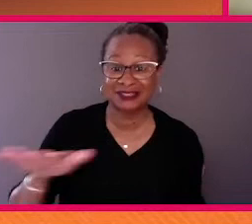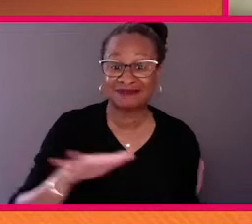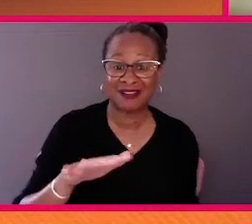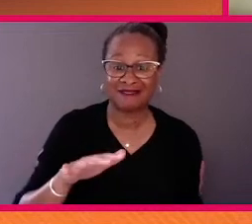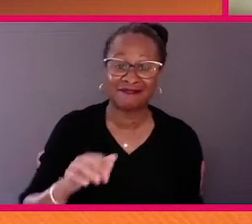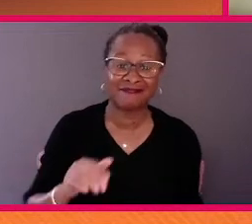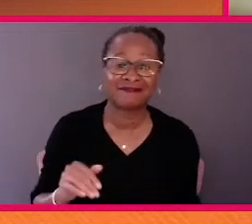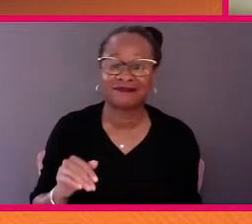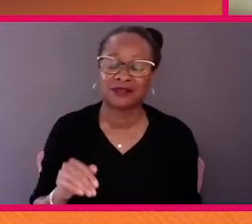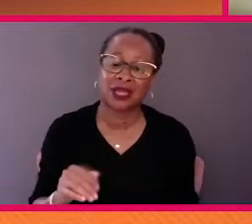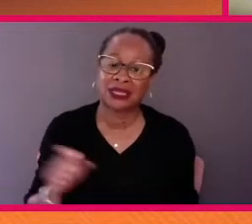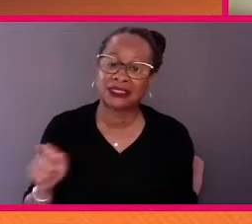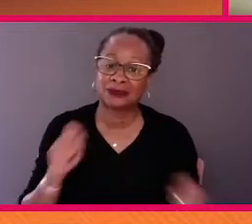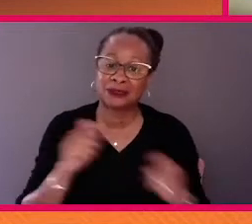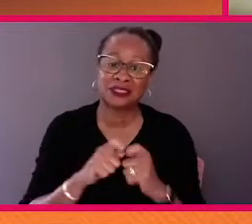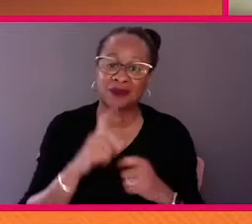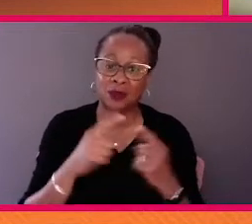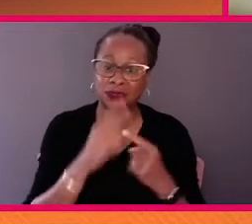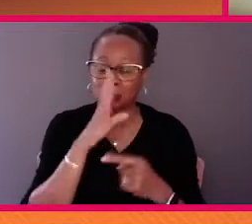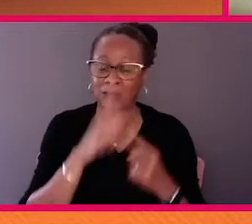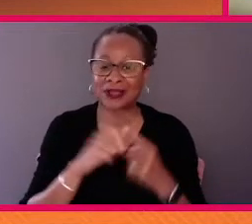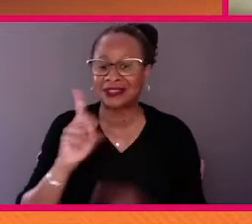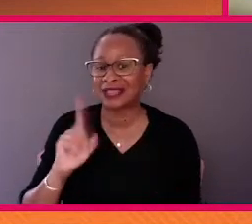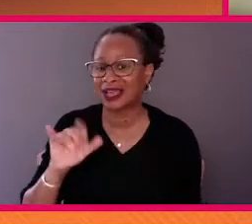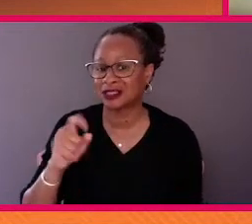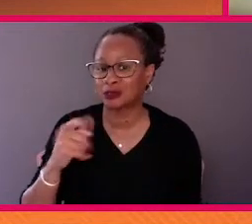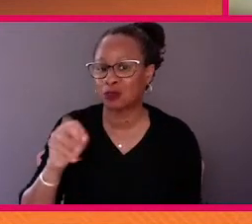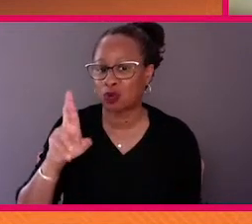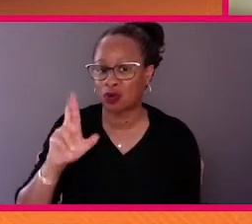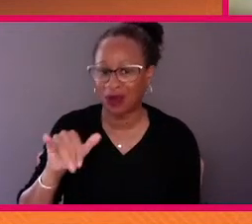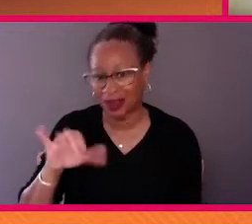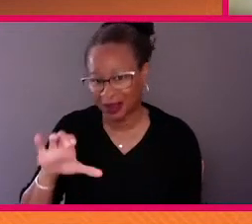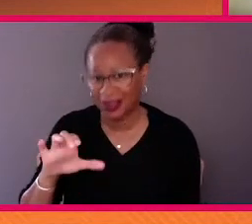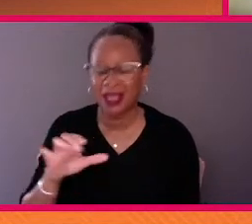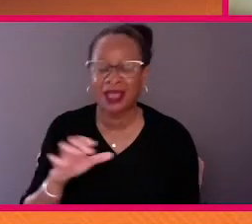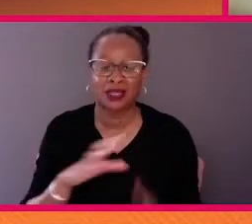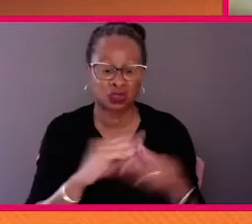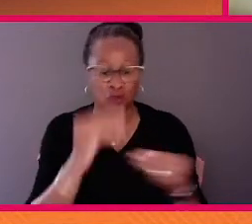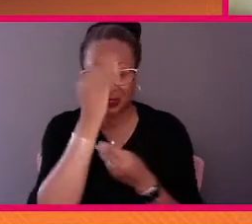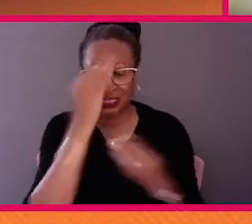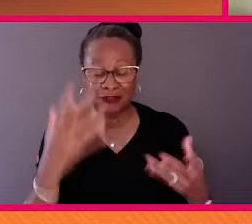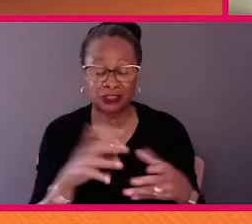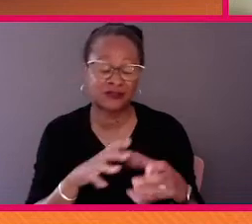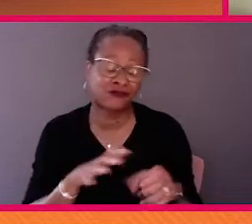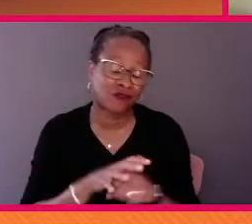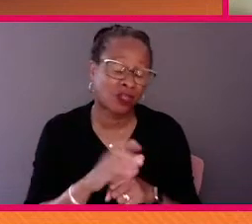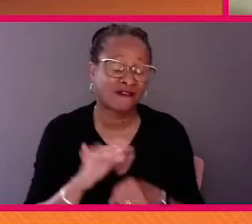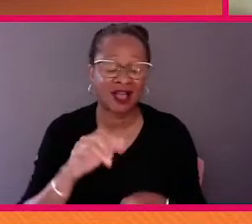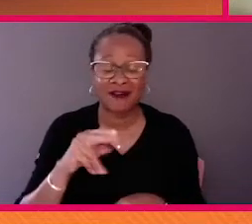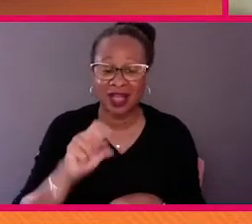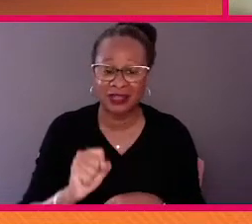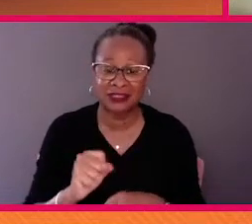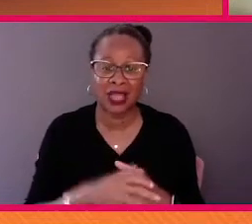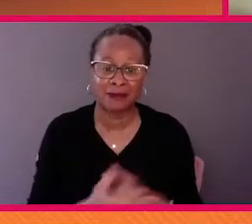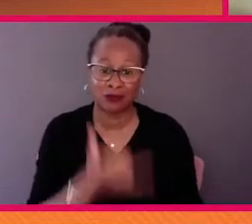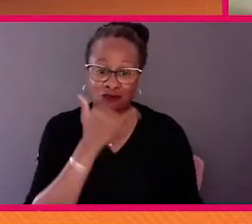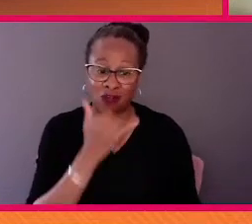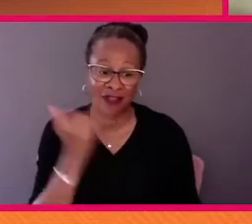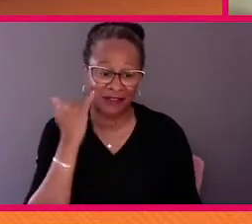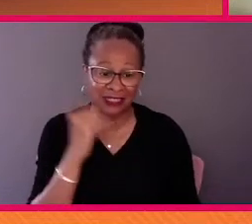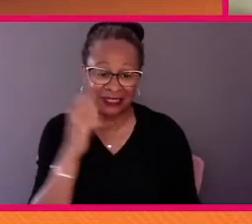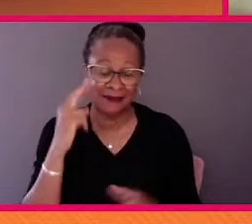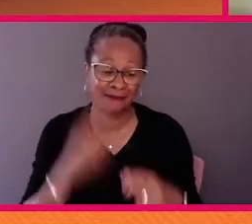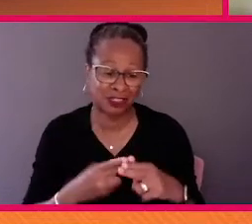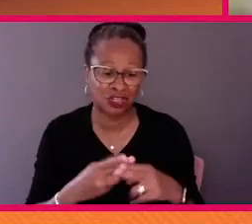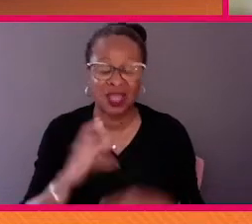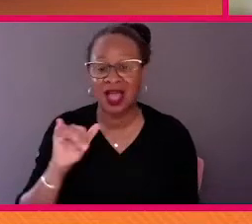specifically in terms of Asian diasporic storytelling, is really rich with icons. And I would be remiss not to mention an